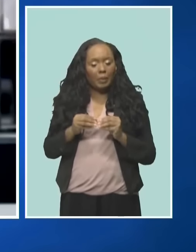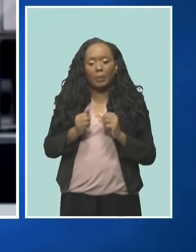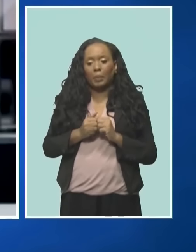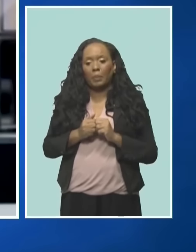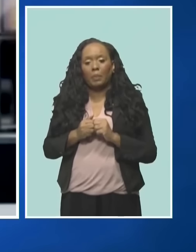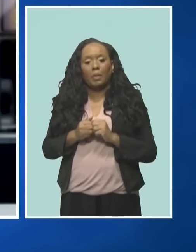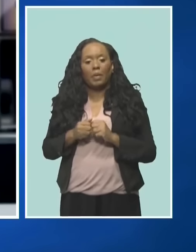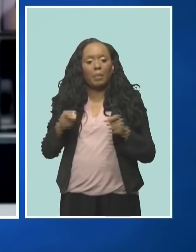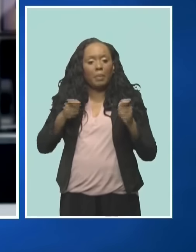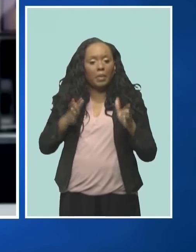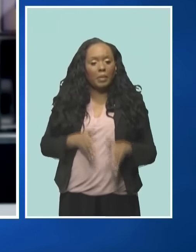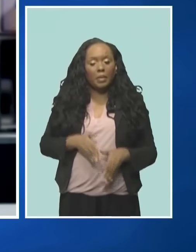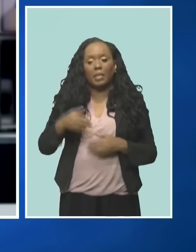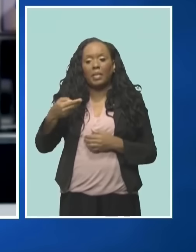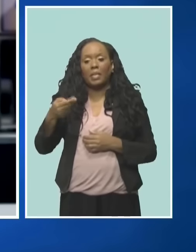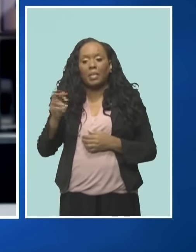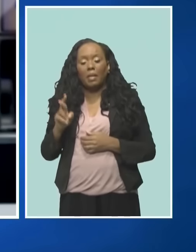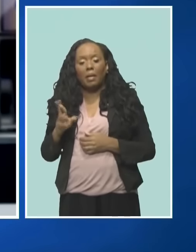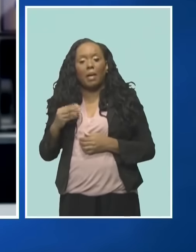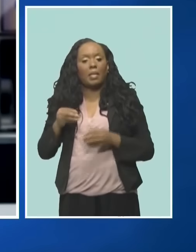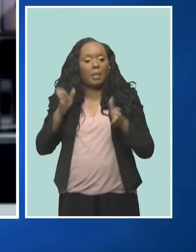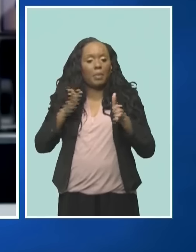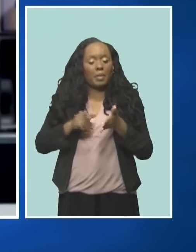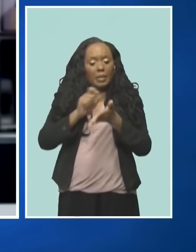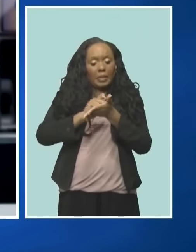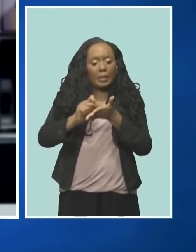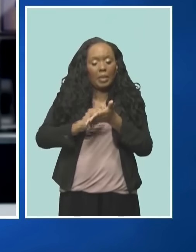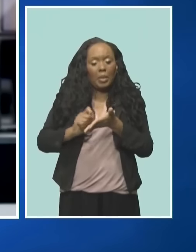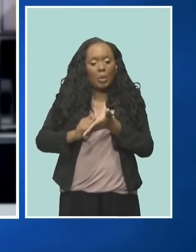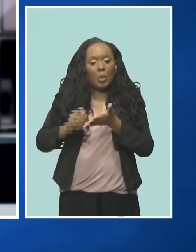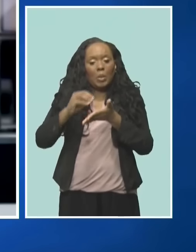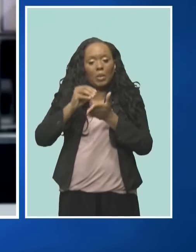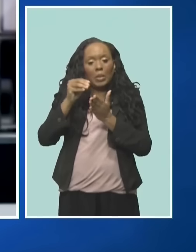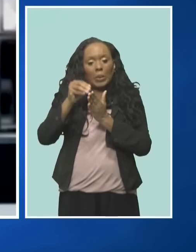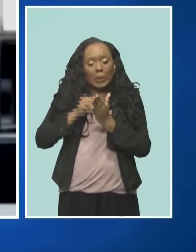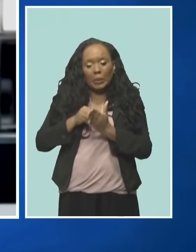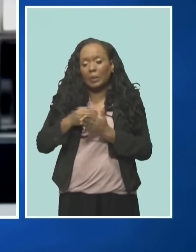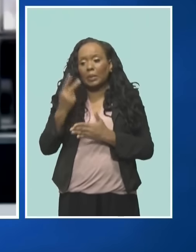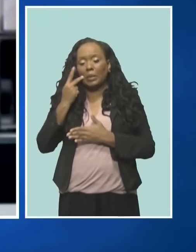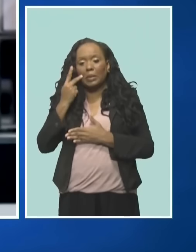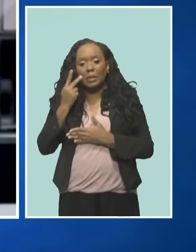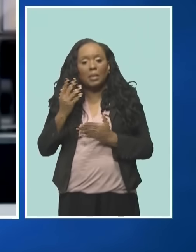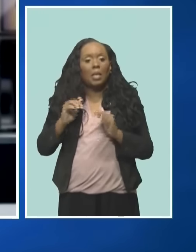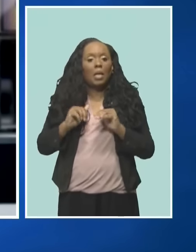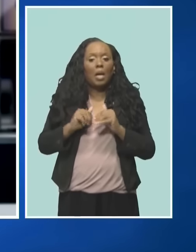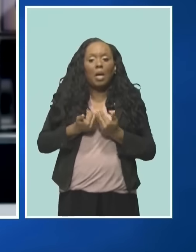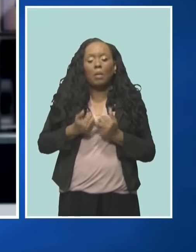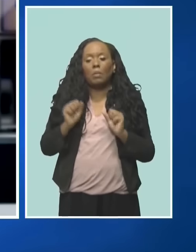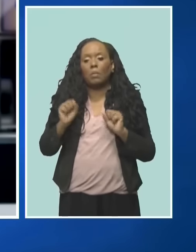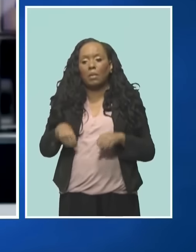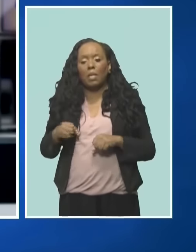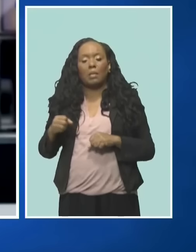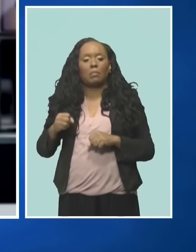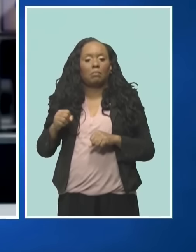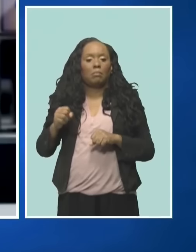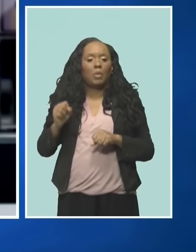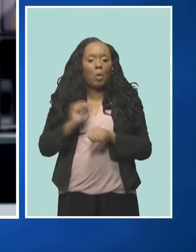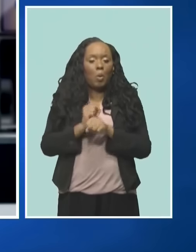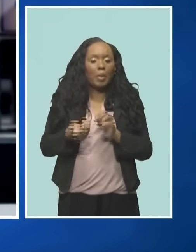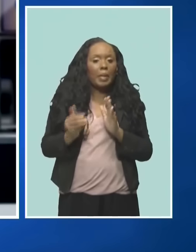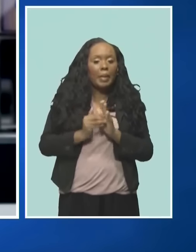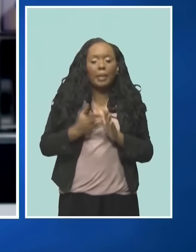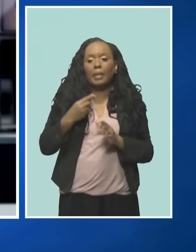resource representative, and a note taker to determine ways to avoid redundancy, raise concerns, and discuss